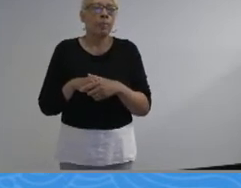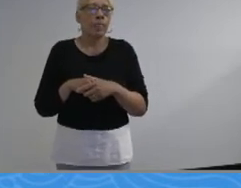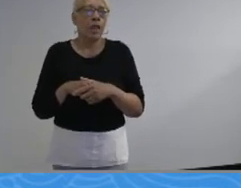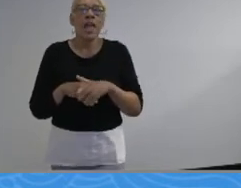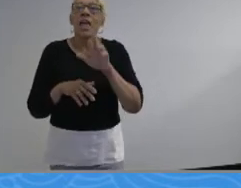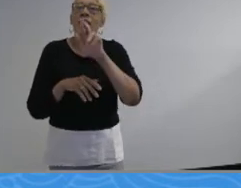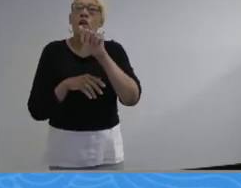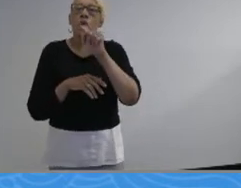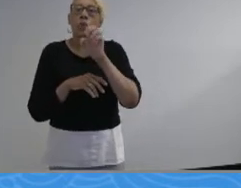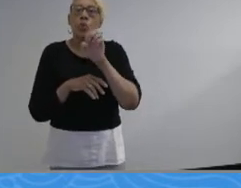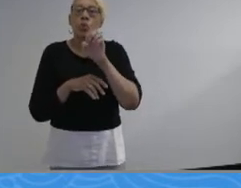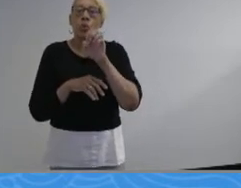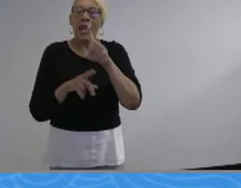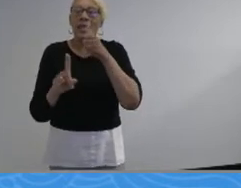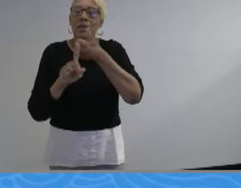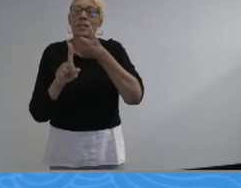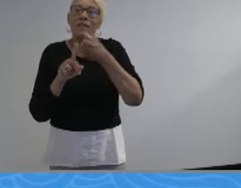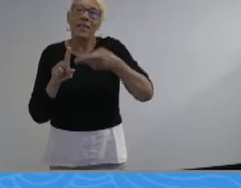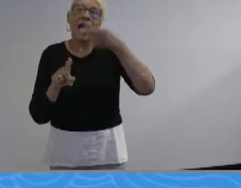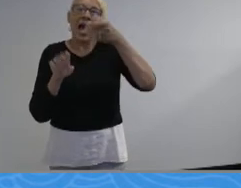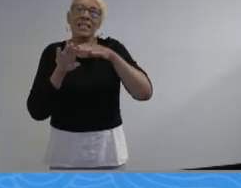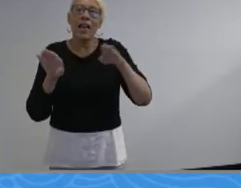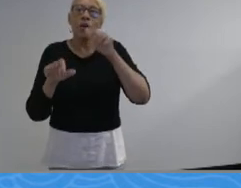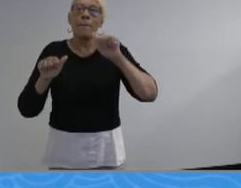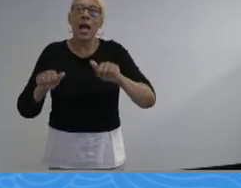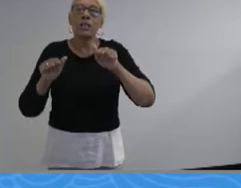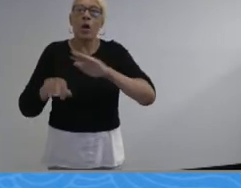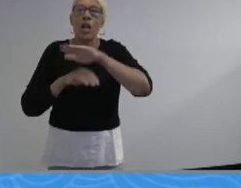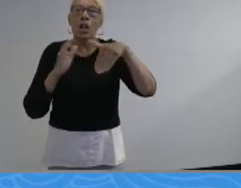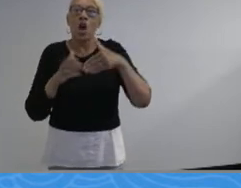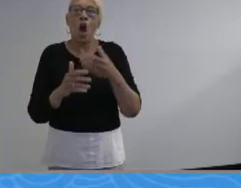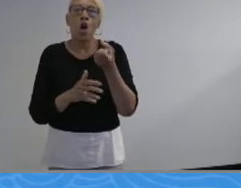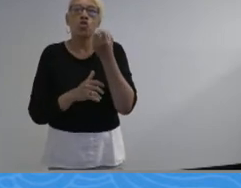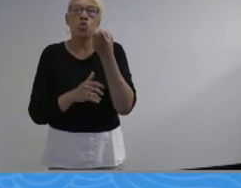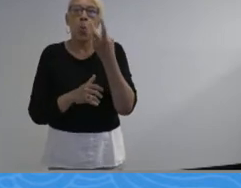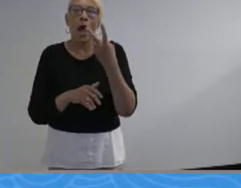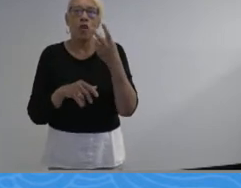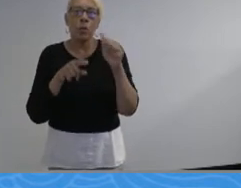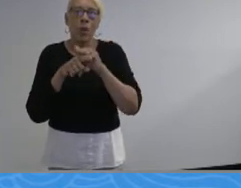rated themselves at the highest level possible in all 12 practices.